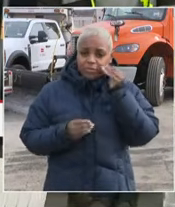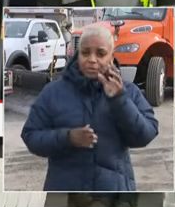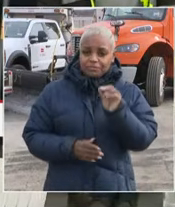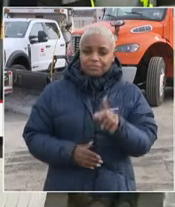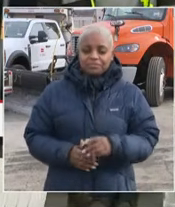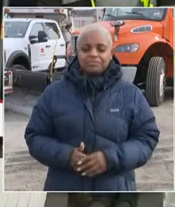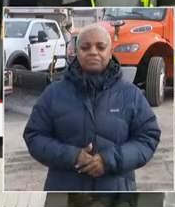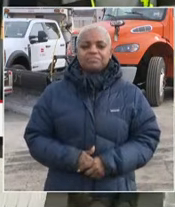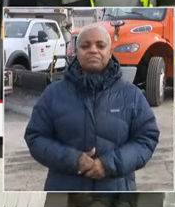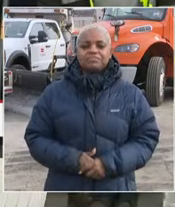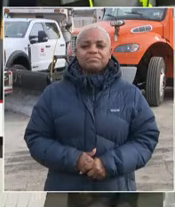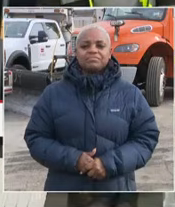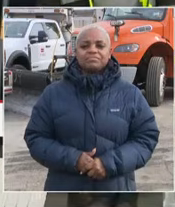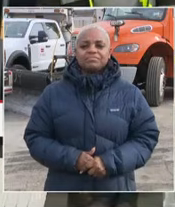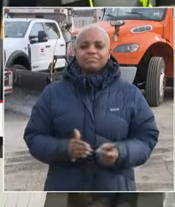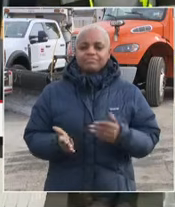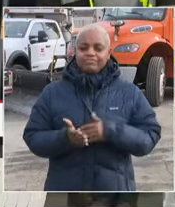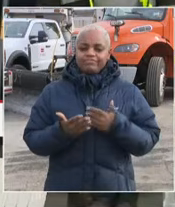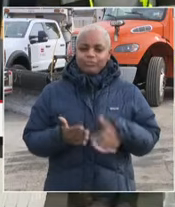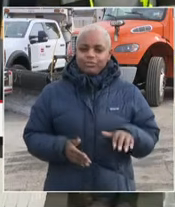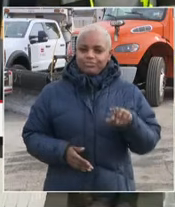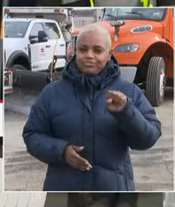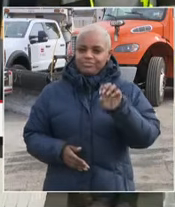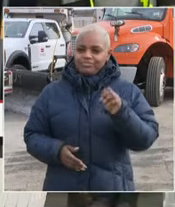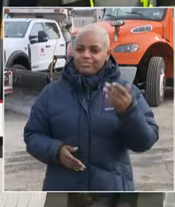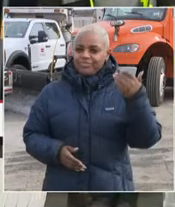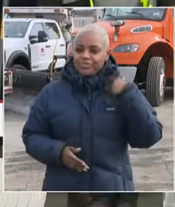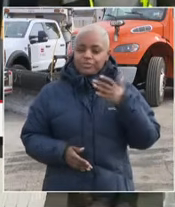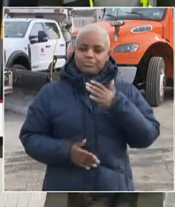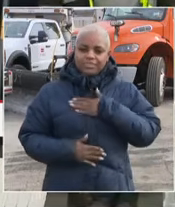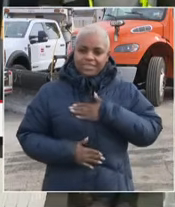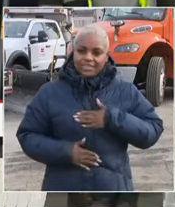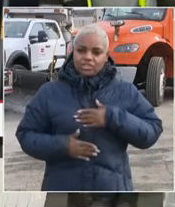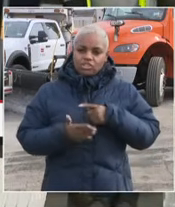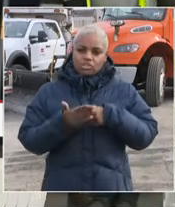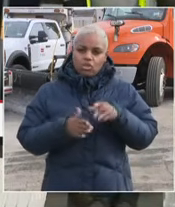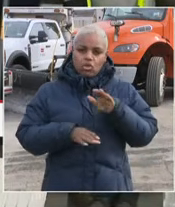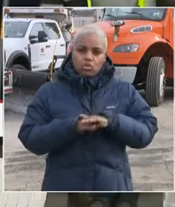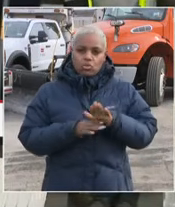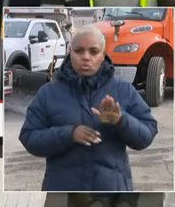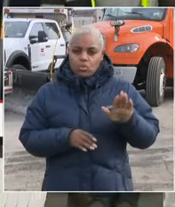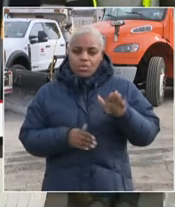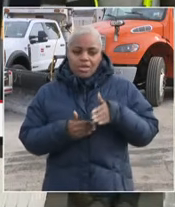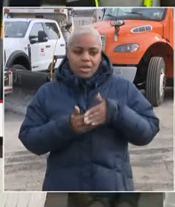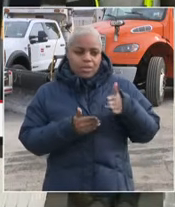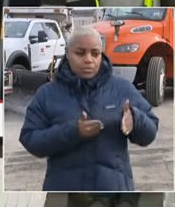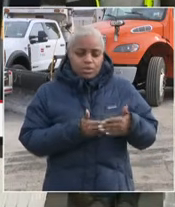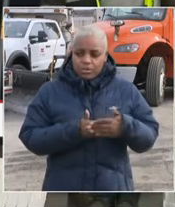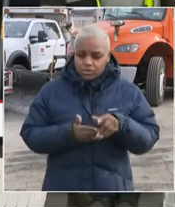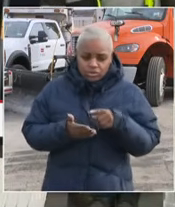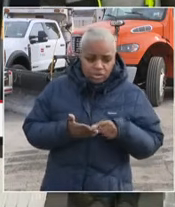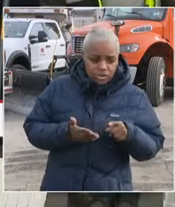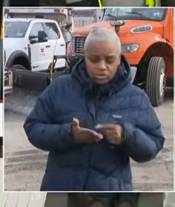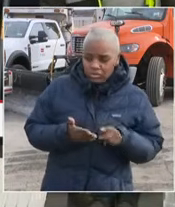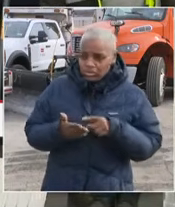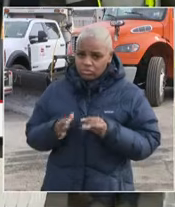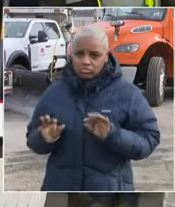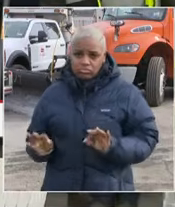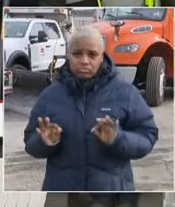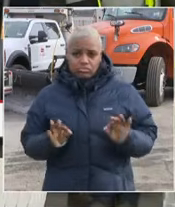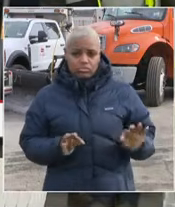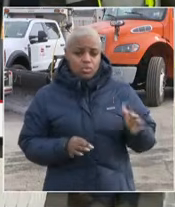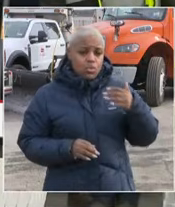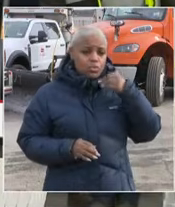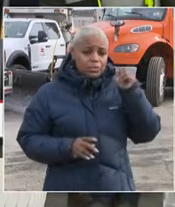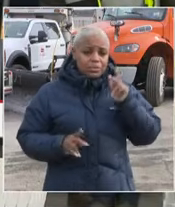said this earlier and it bears repeating, check on your neighbors, check on our older family members,